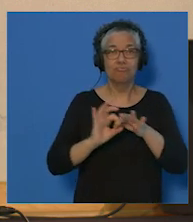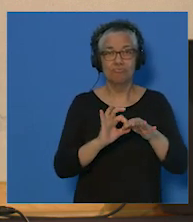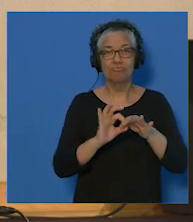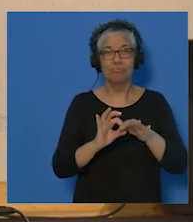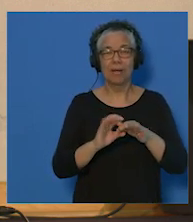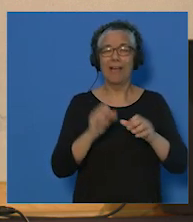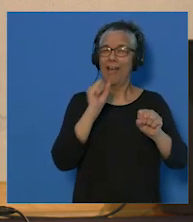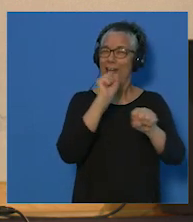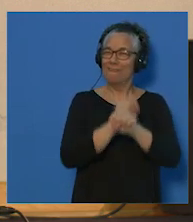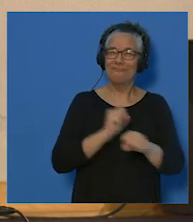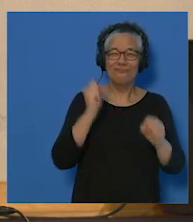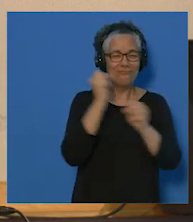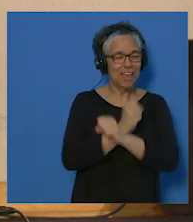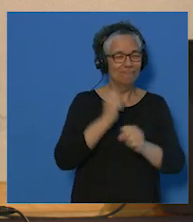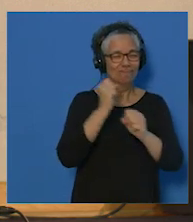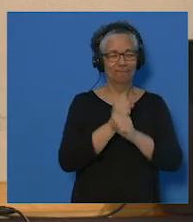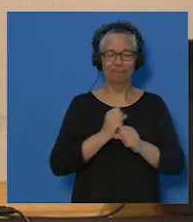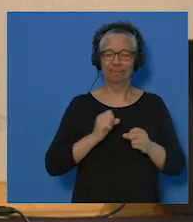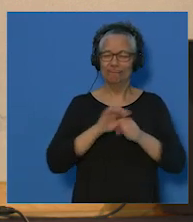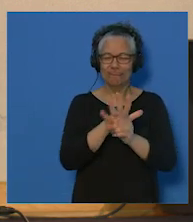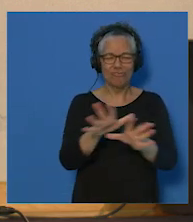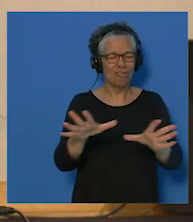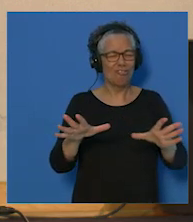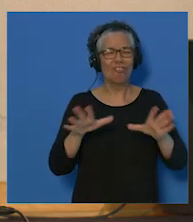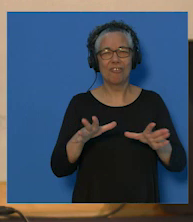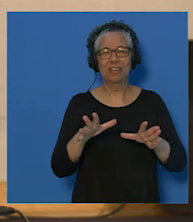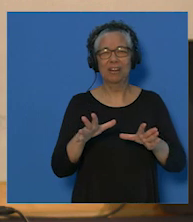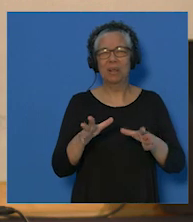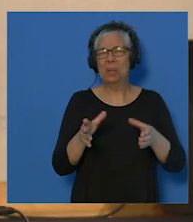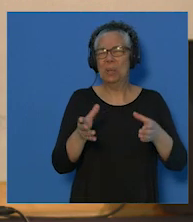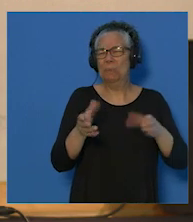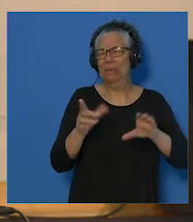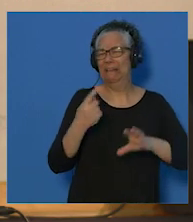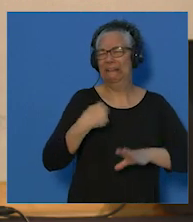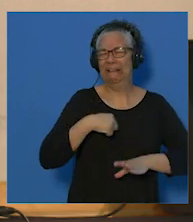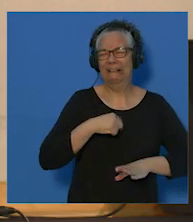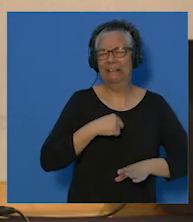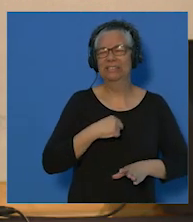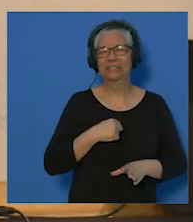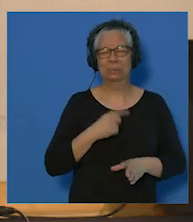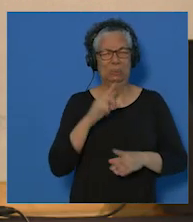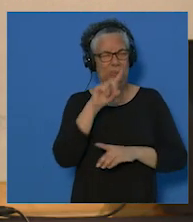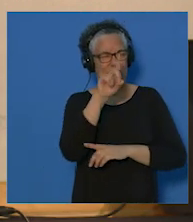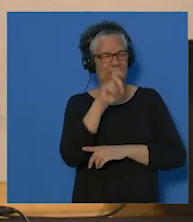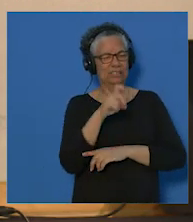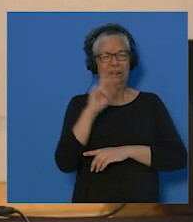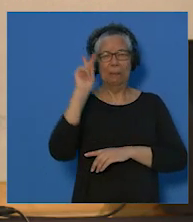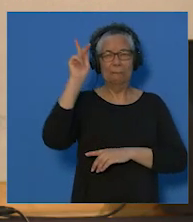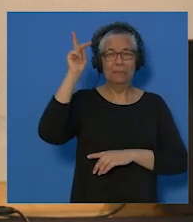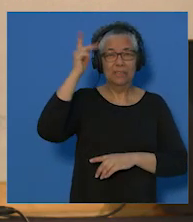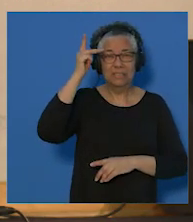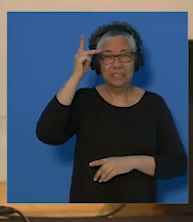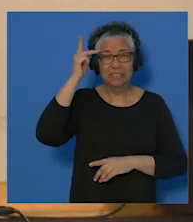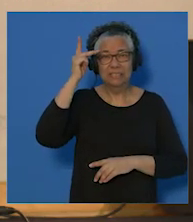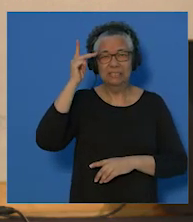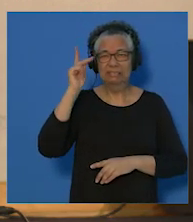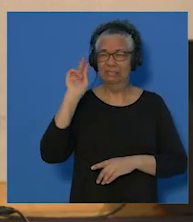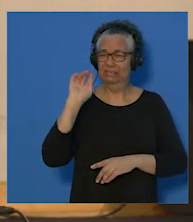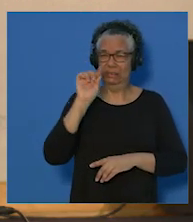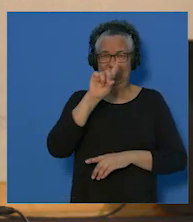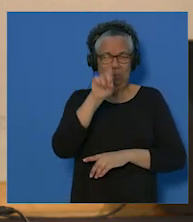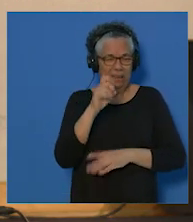this thing. This COVID has caused us to question our politics, it has caused us to question our